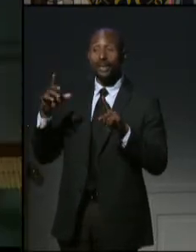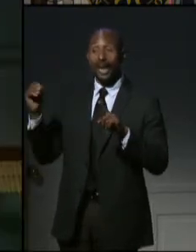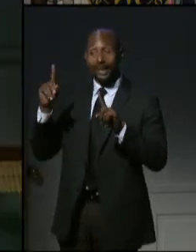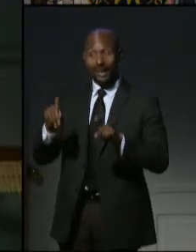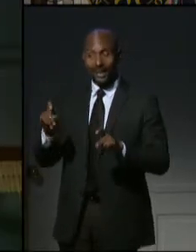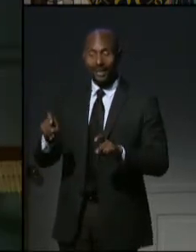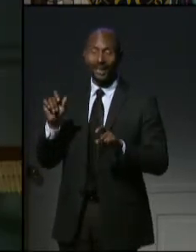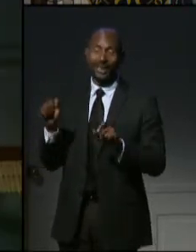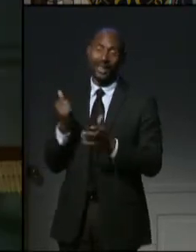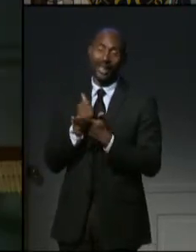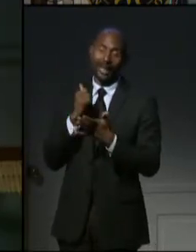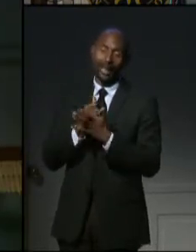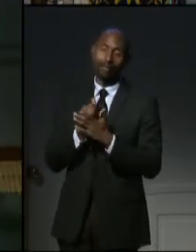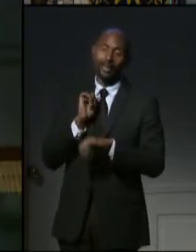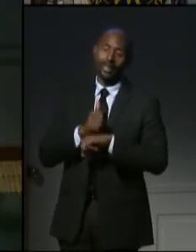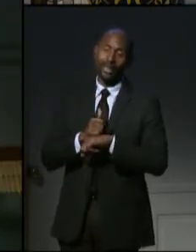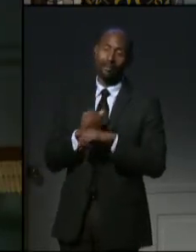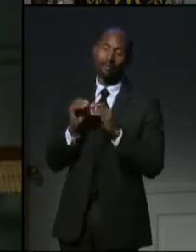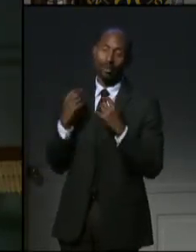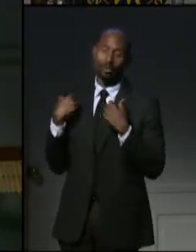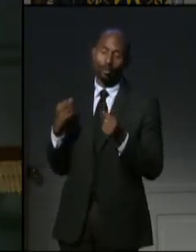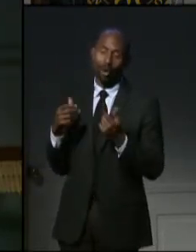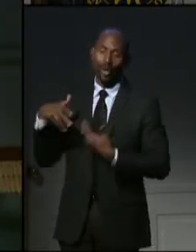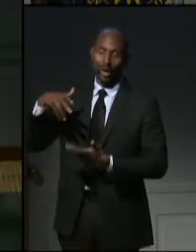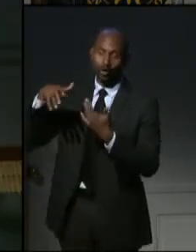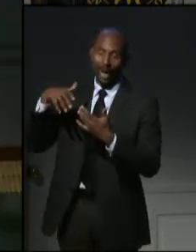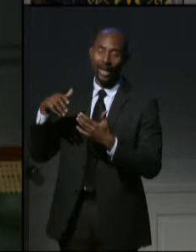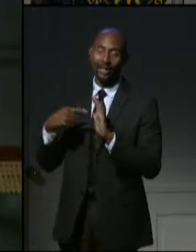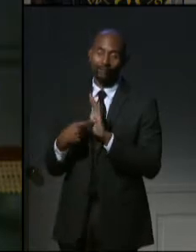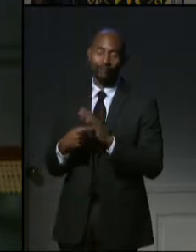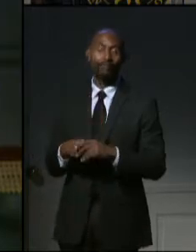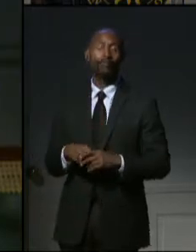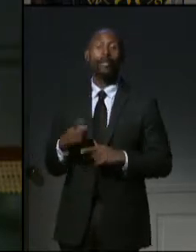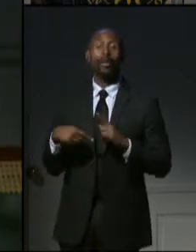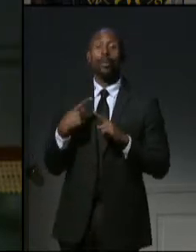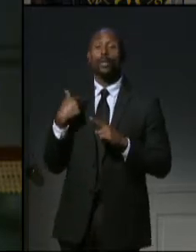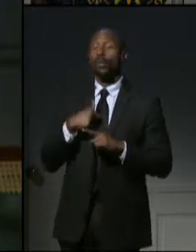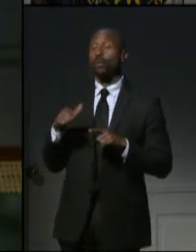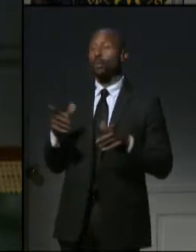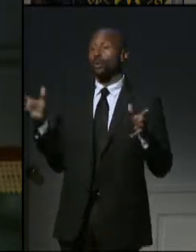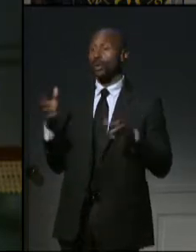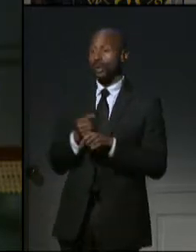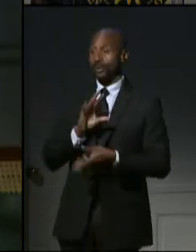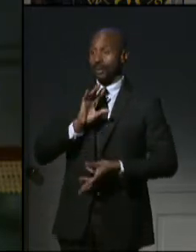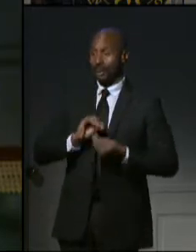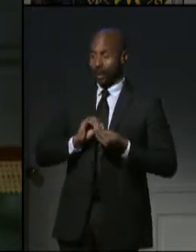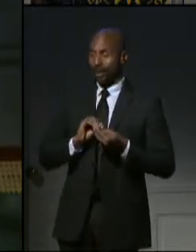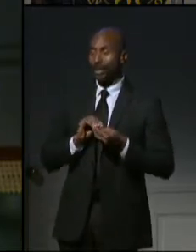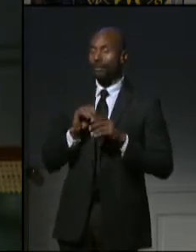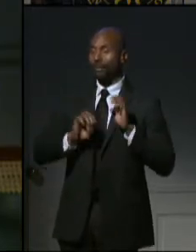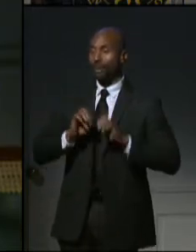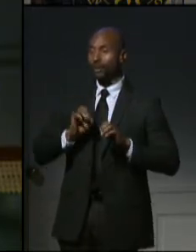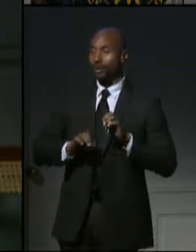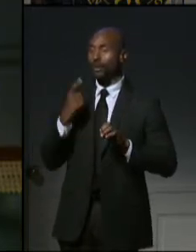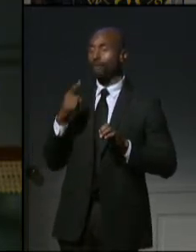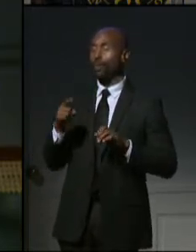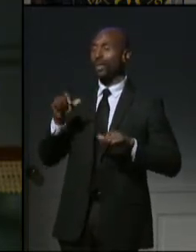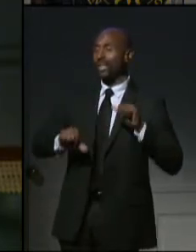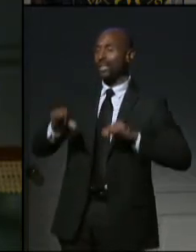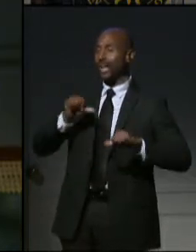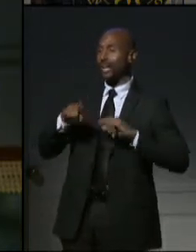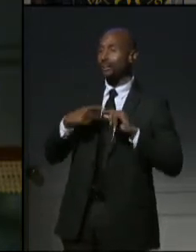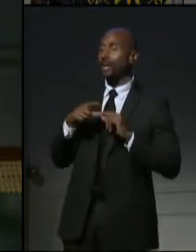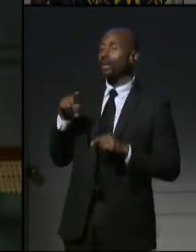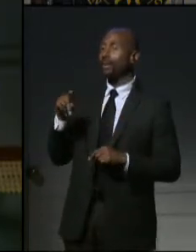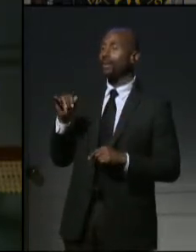interactives. So this is a picture from when we were doing the summative evaluation of the Science Behind Pixar exhibition that was hosted